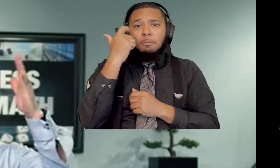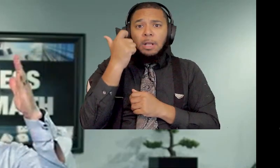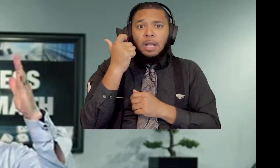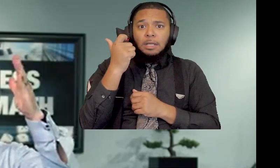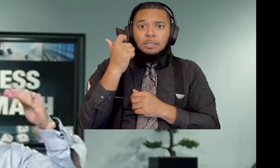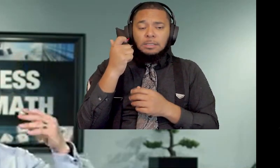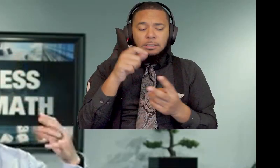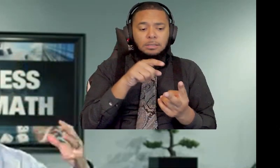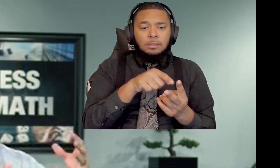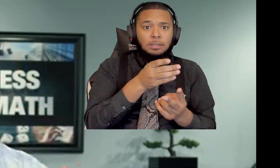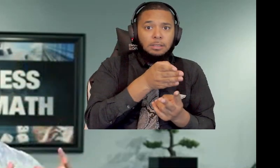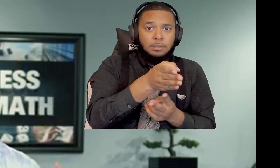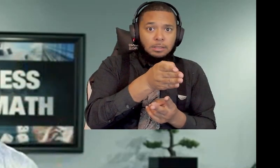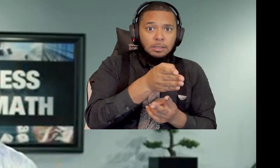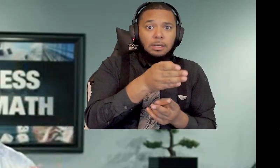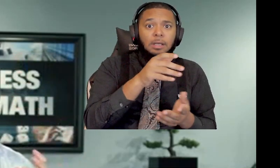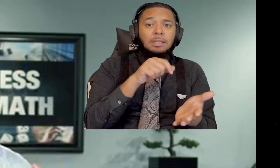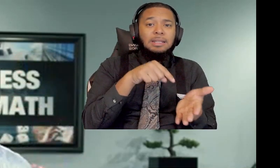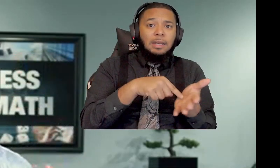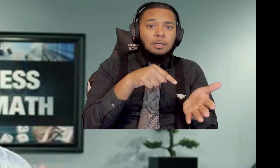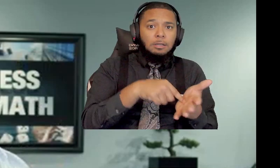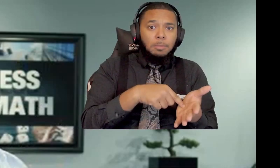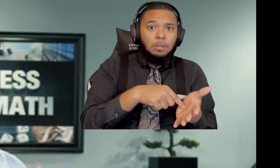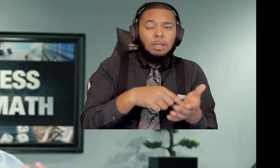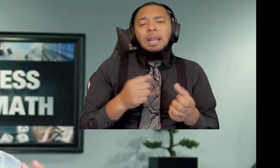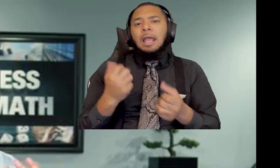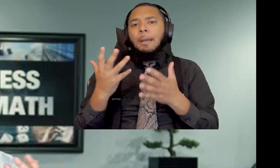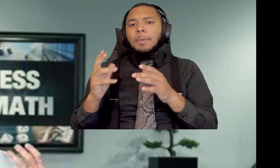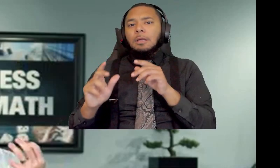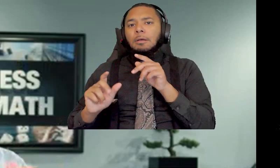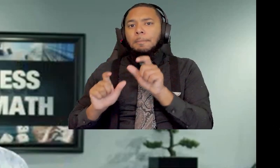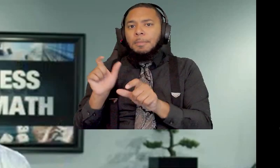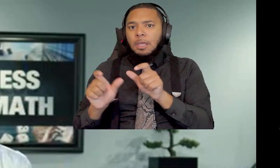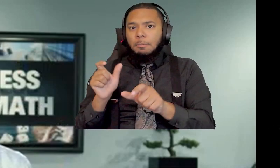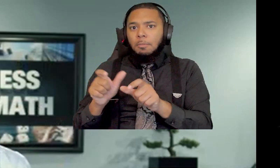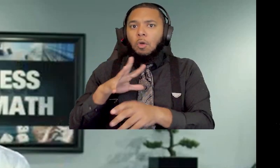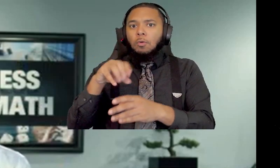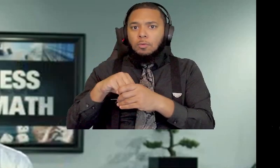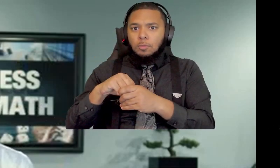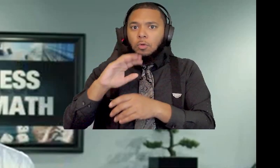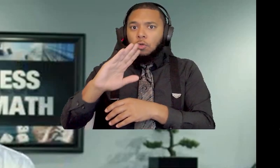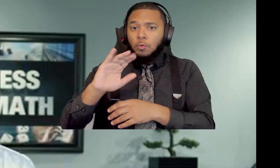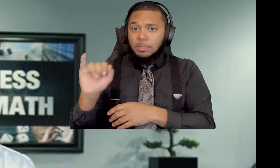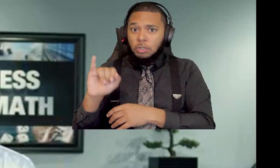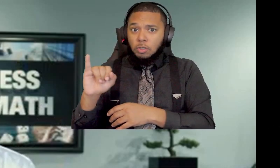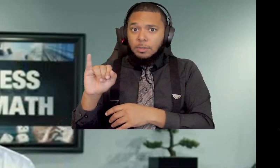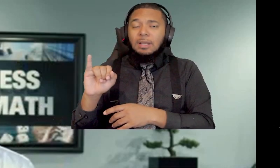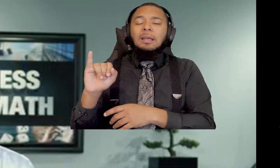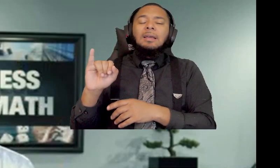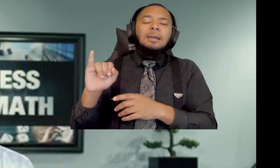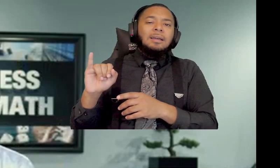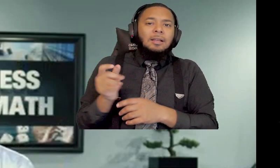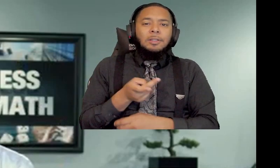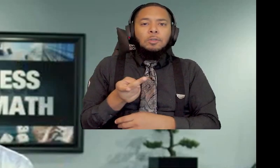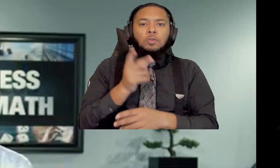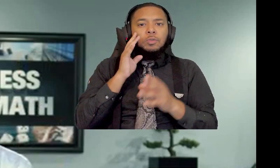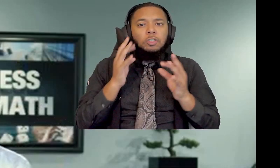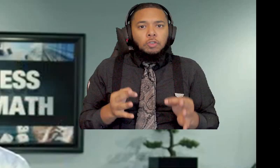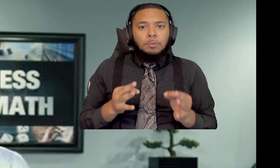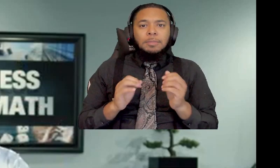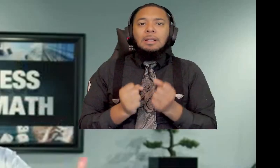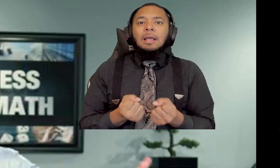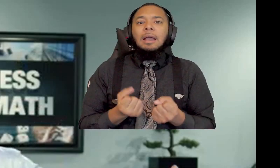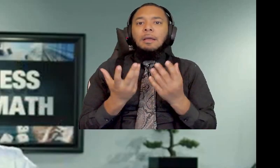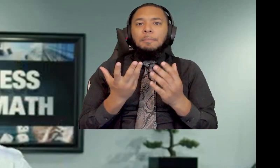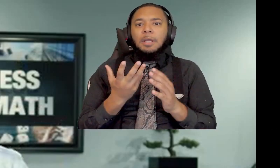things the deductible and how many people are on your plan are the primary drivers of how expensive health insurance is going to be for